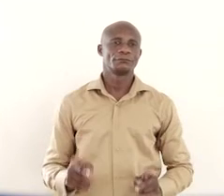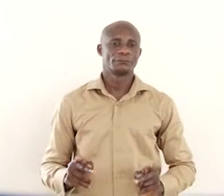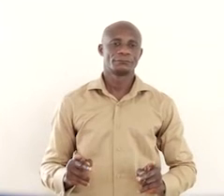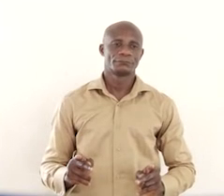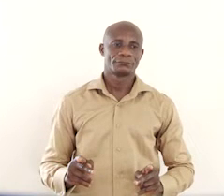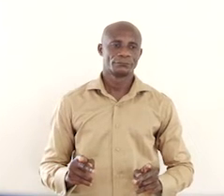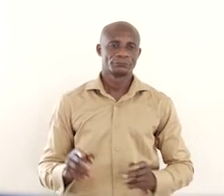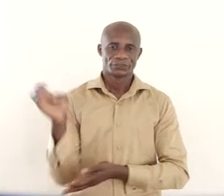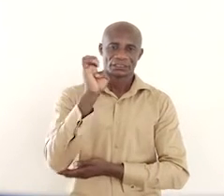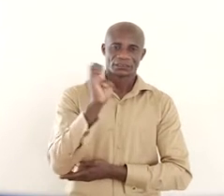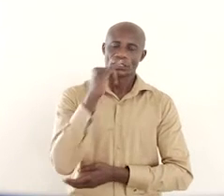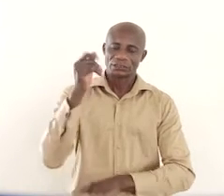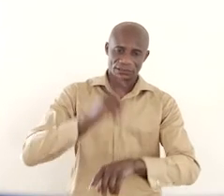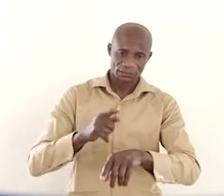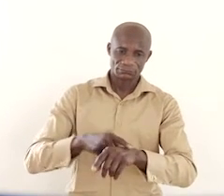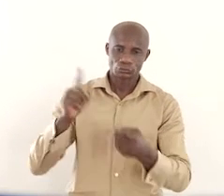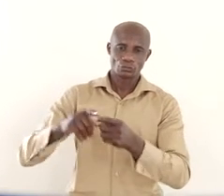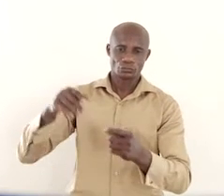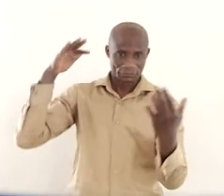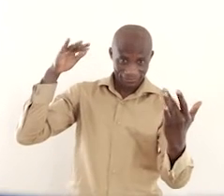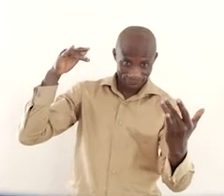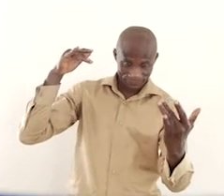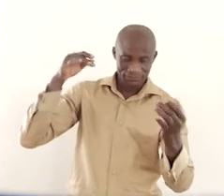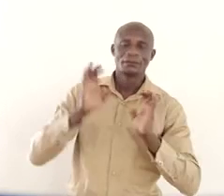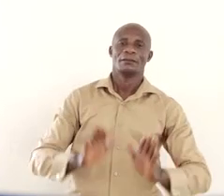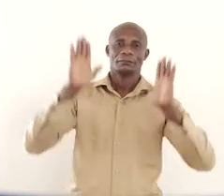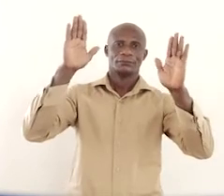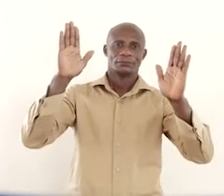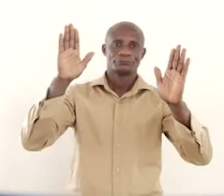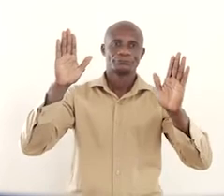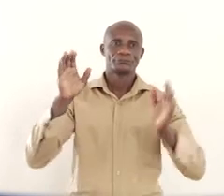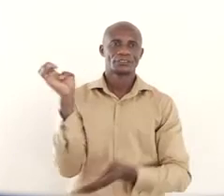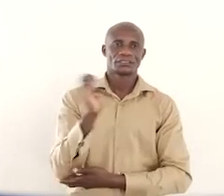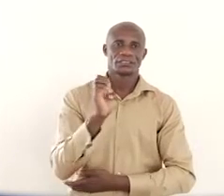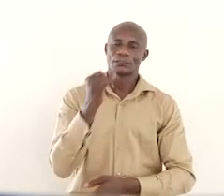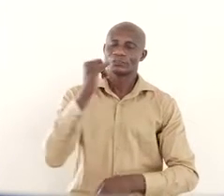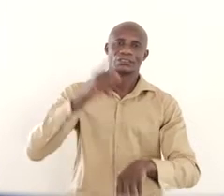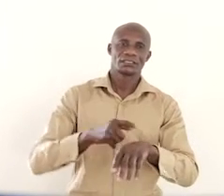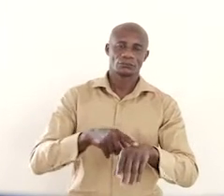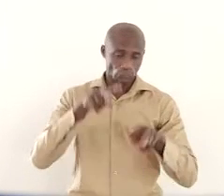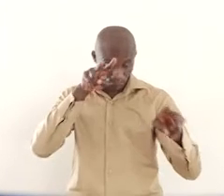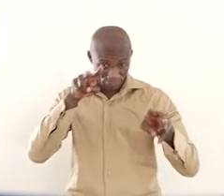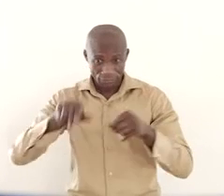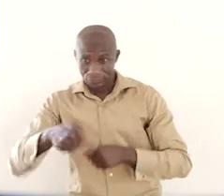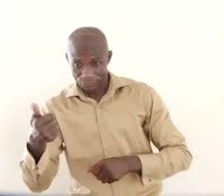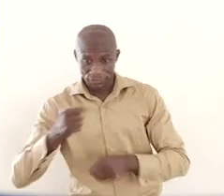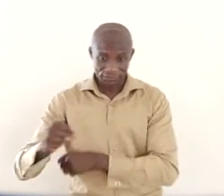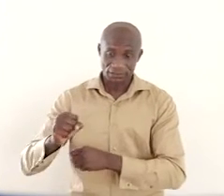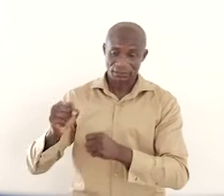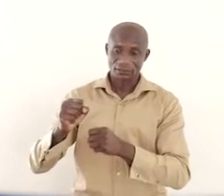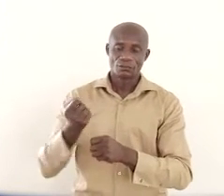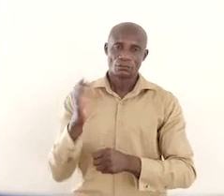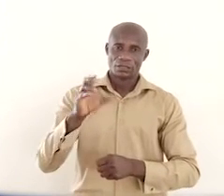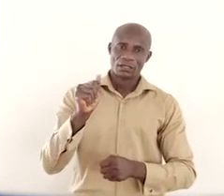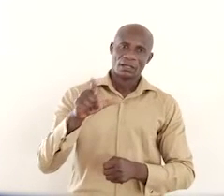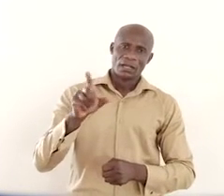miracle people. Easter is the time to expect miracles. Easter is the time to look at the other side of